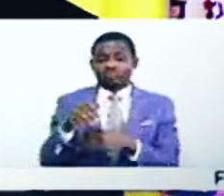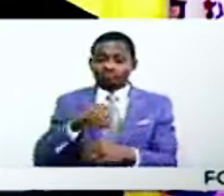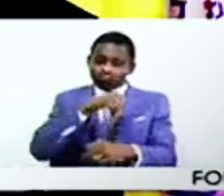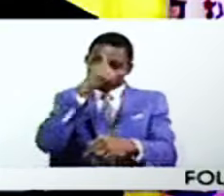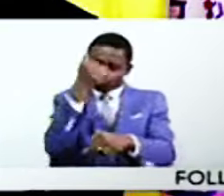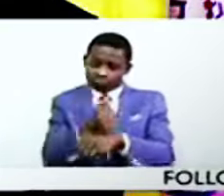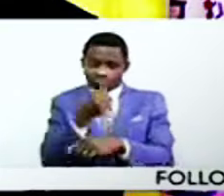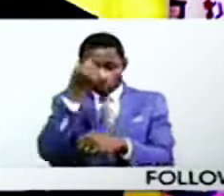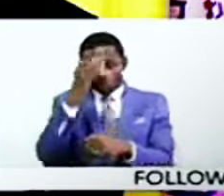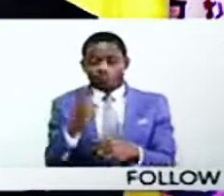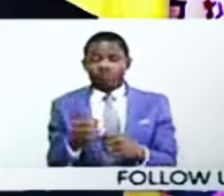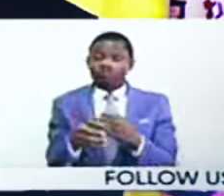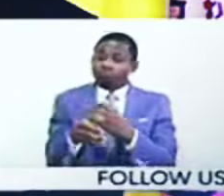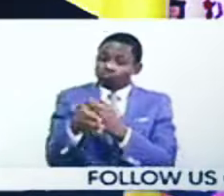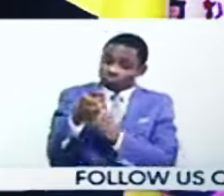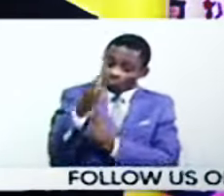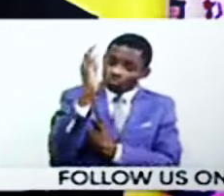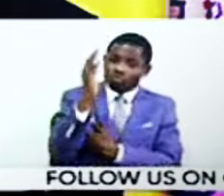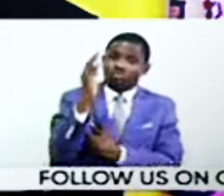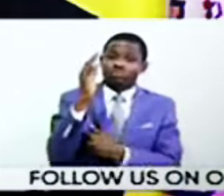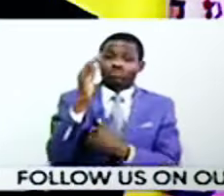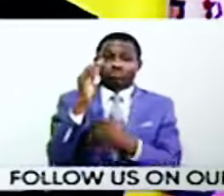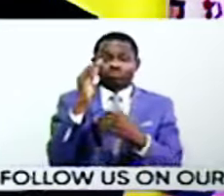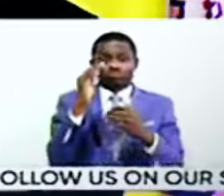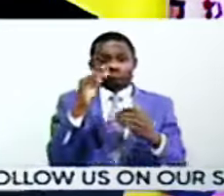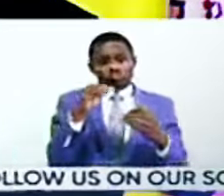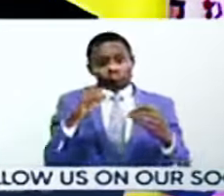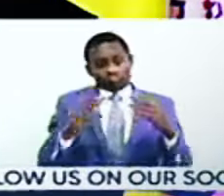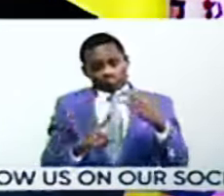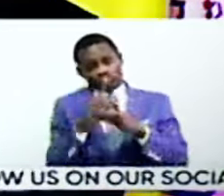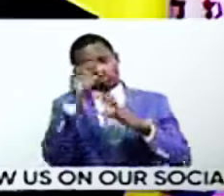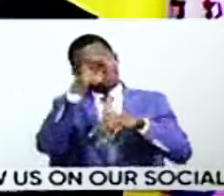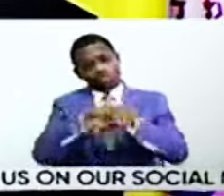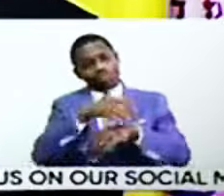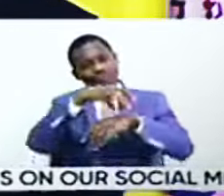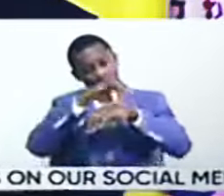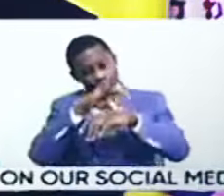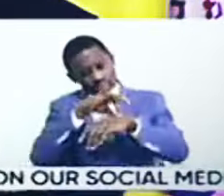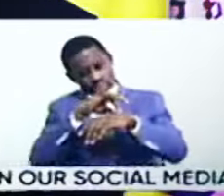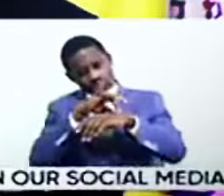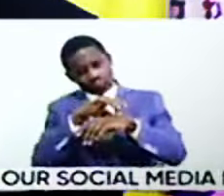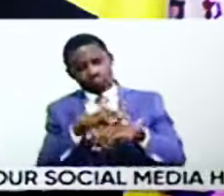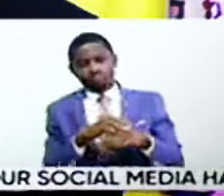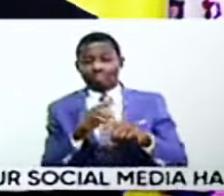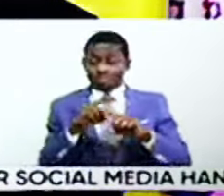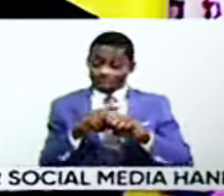earth. But someone will need to teach him.